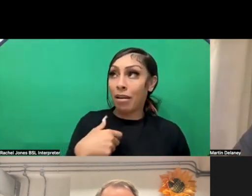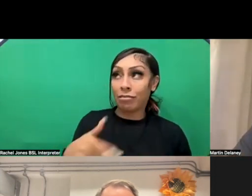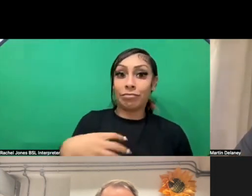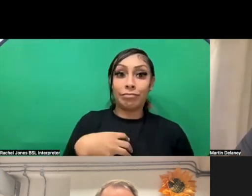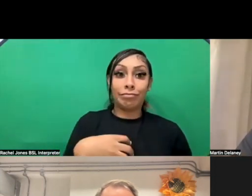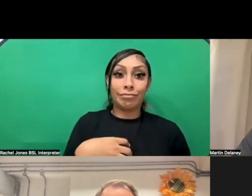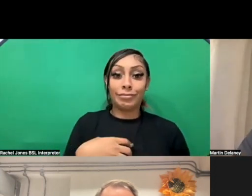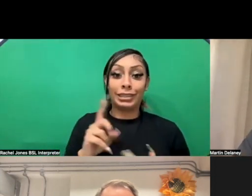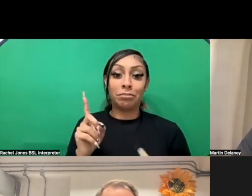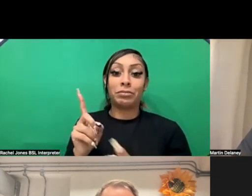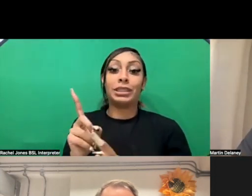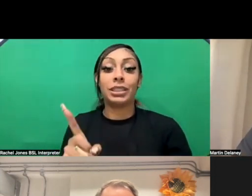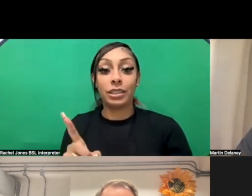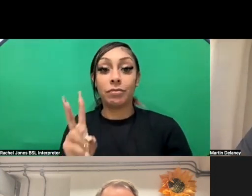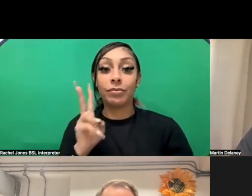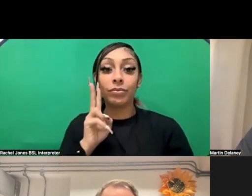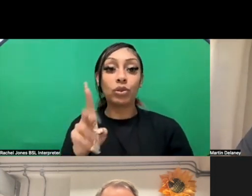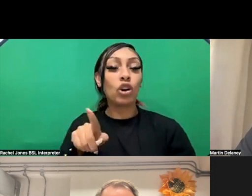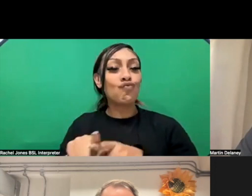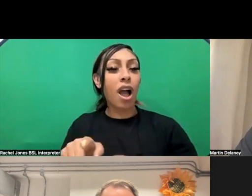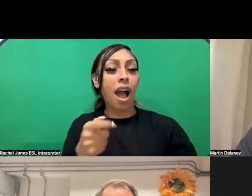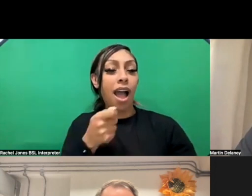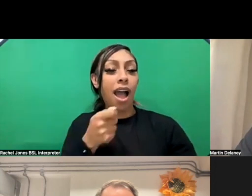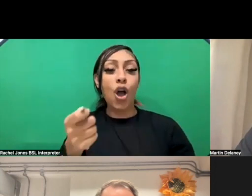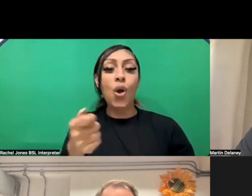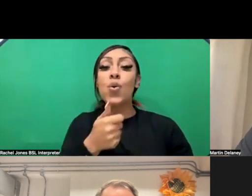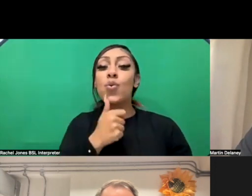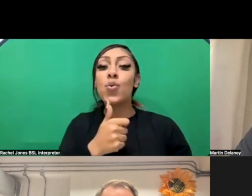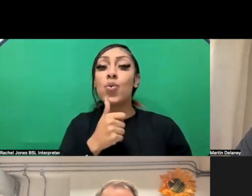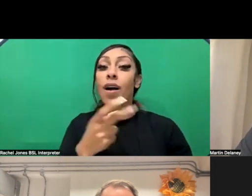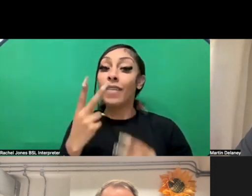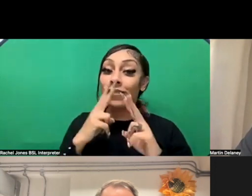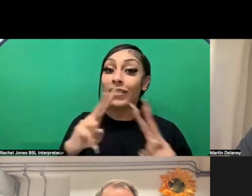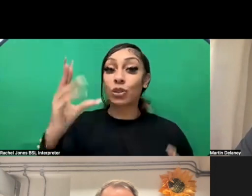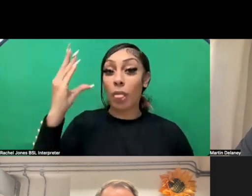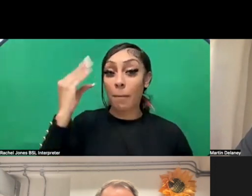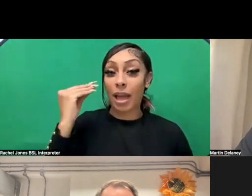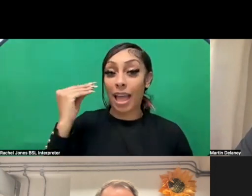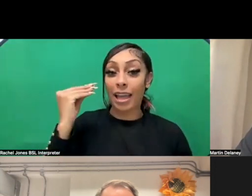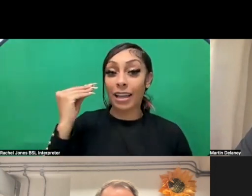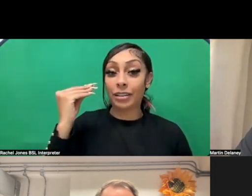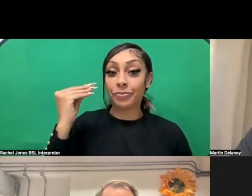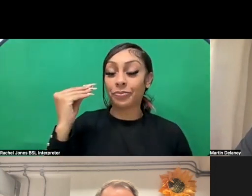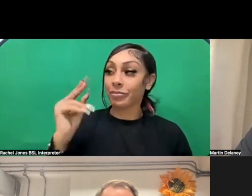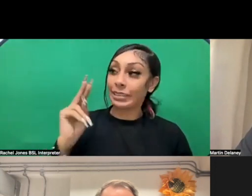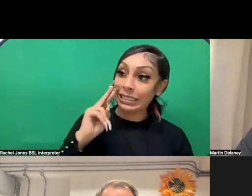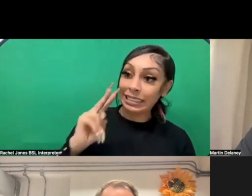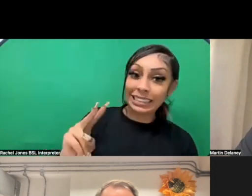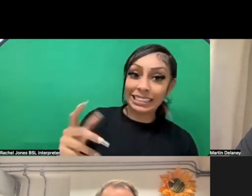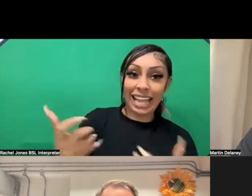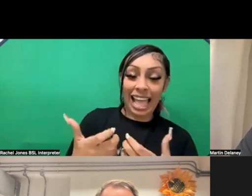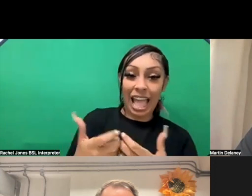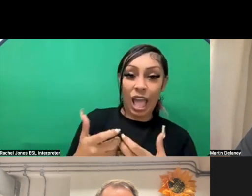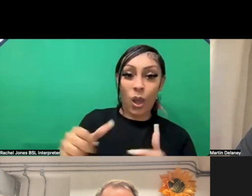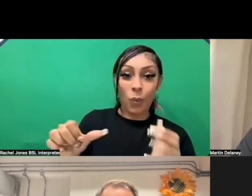Anyway, so I saw him trying to use this, and being visually impaired, I can see how it was difficult for him